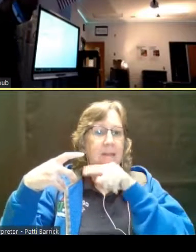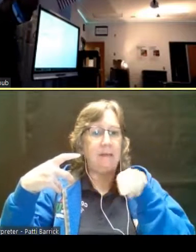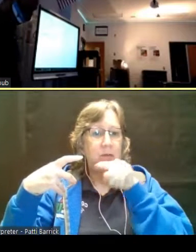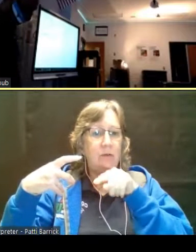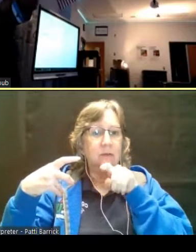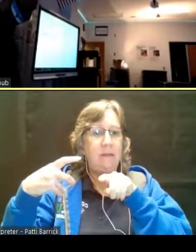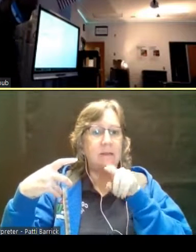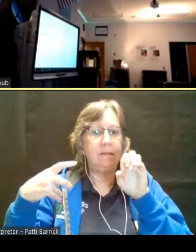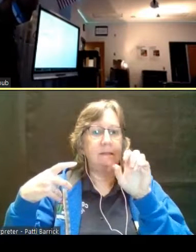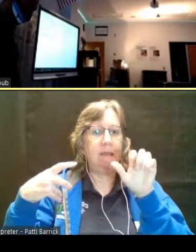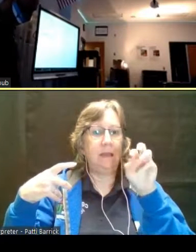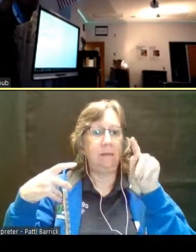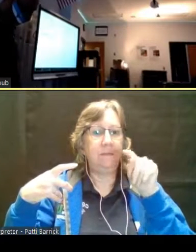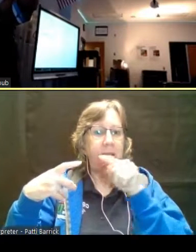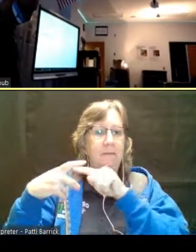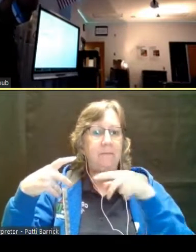elements.